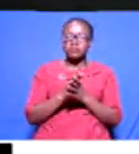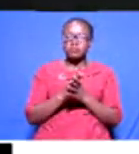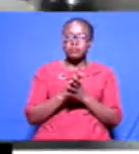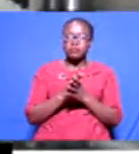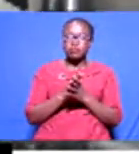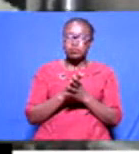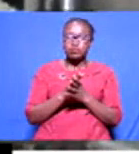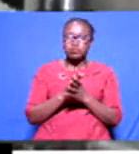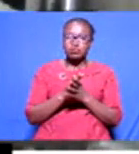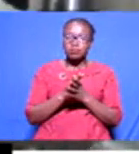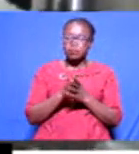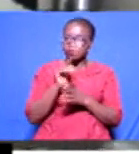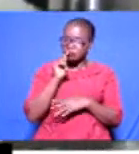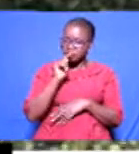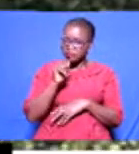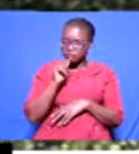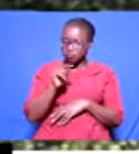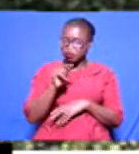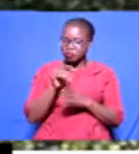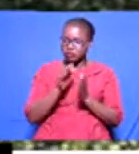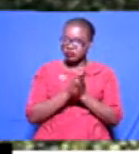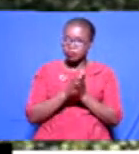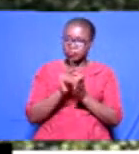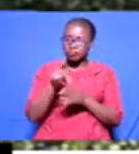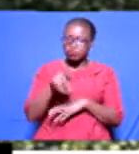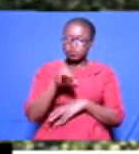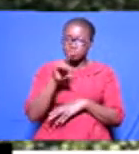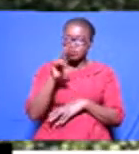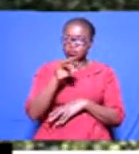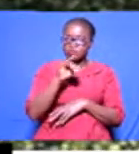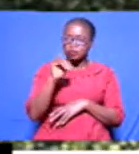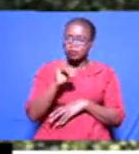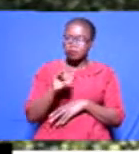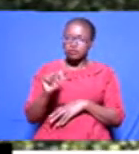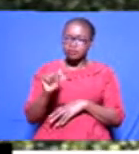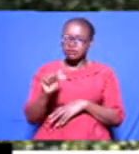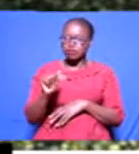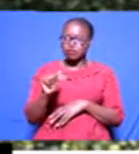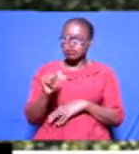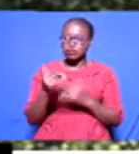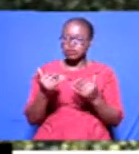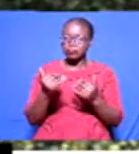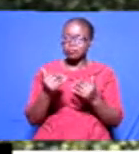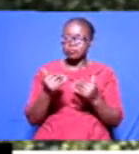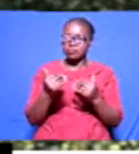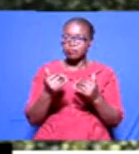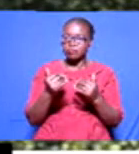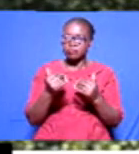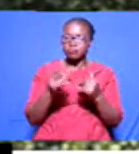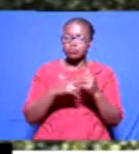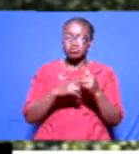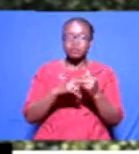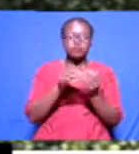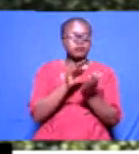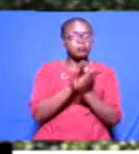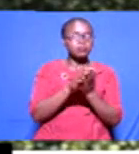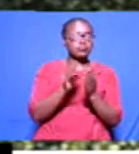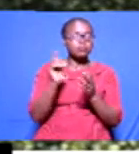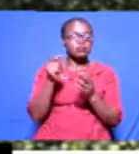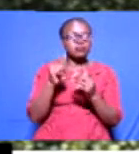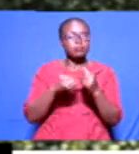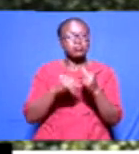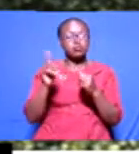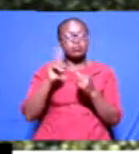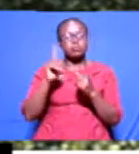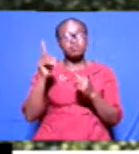most ordered food items in the country. So we currently have 7 Domino stores in Kenya. 6 of them are in Nairobi, 1 in